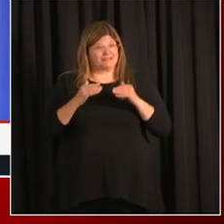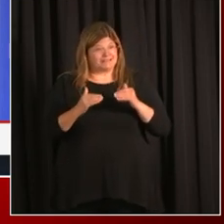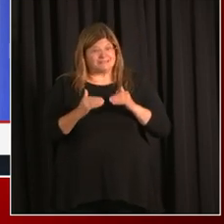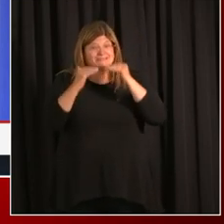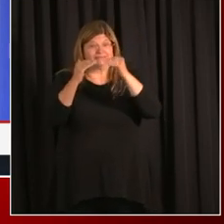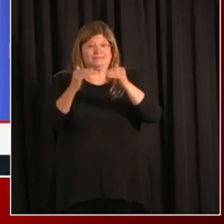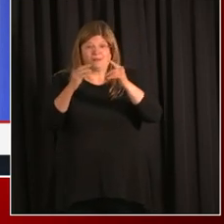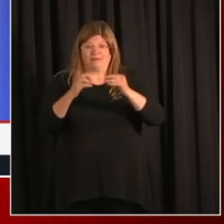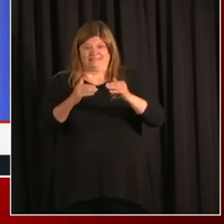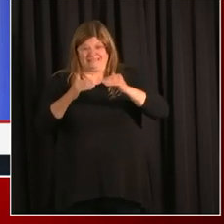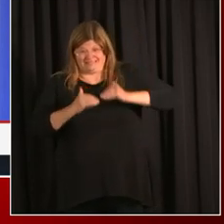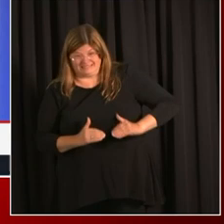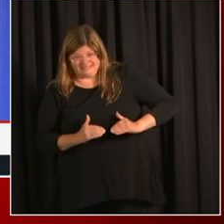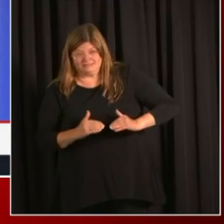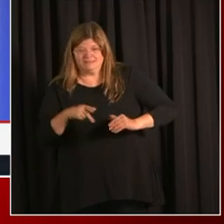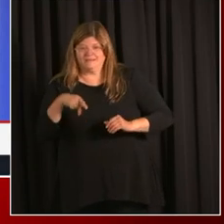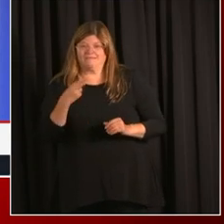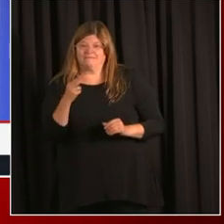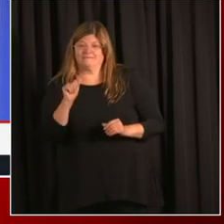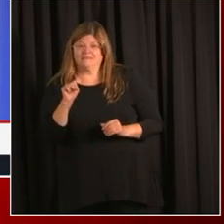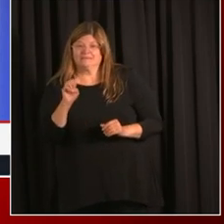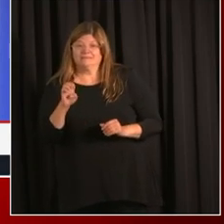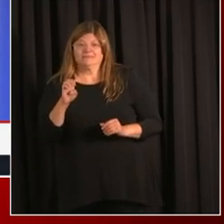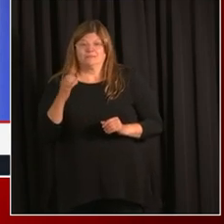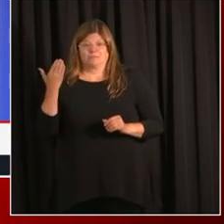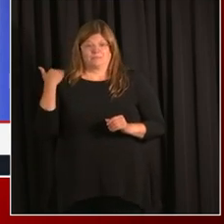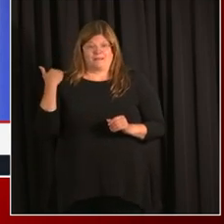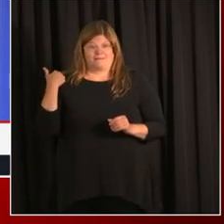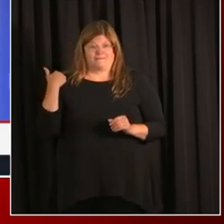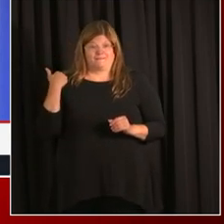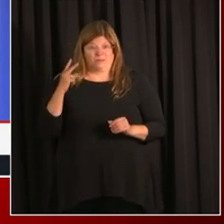When we moved into phase 2, we were very